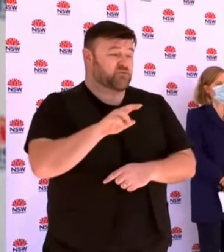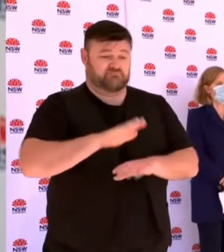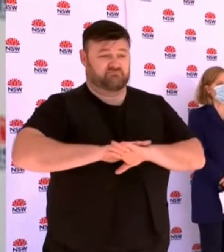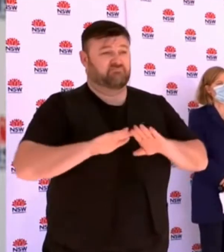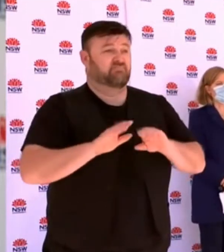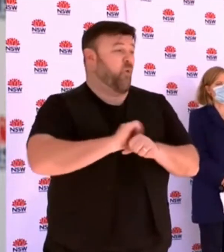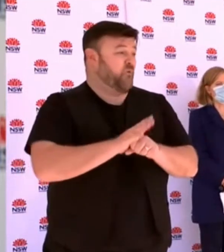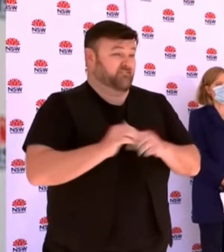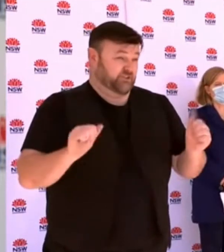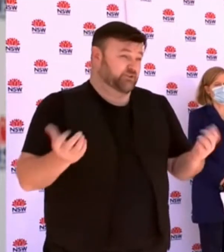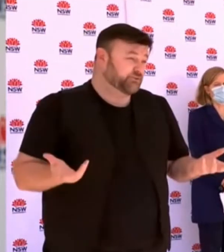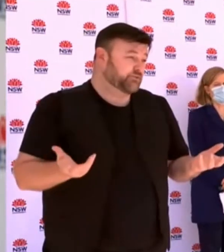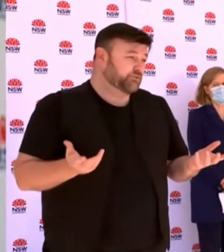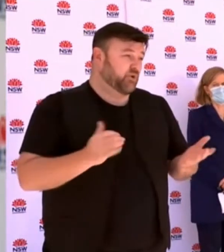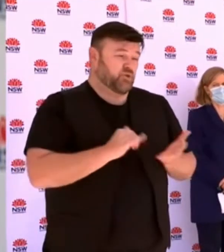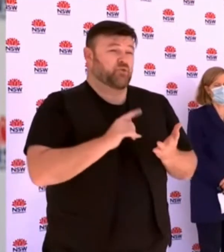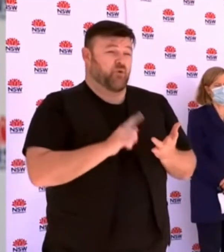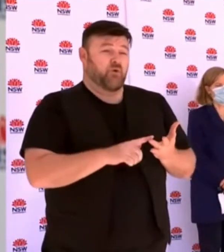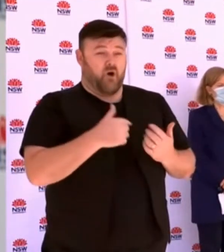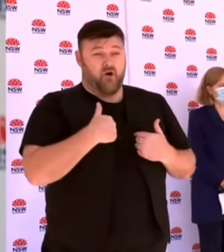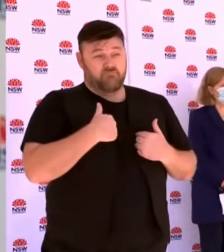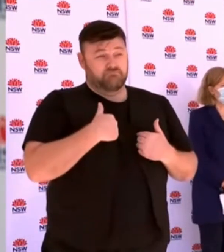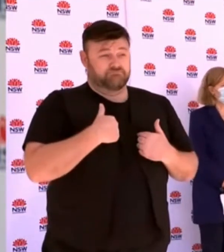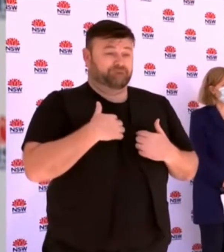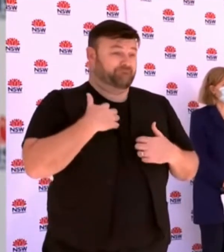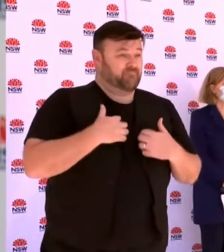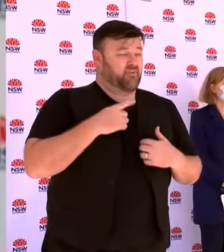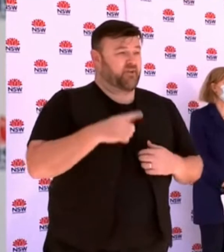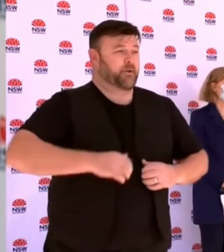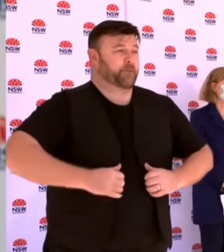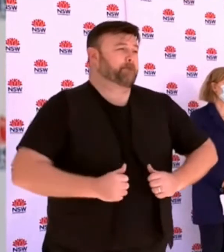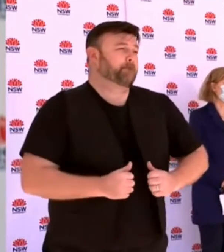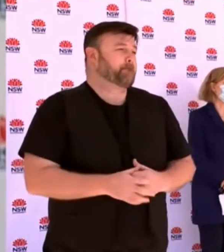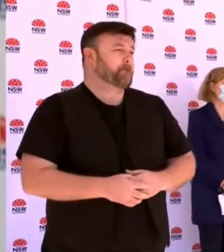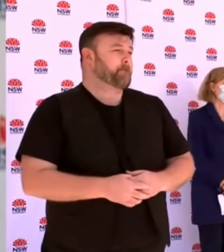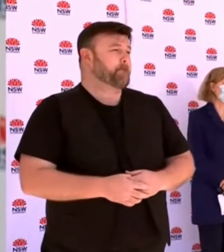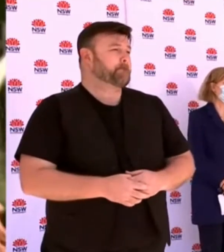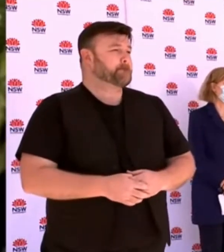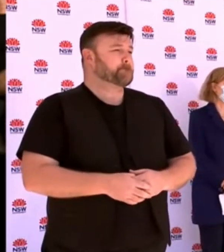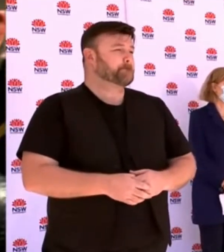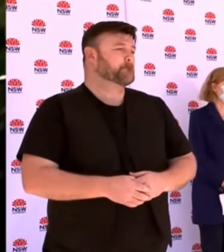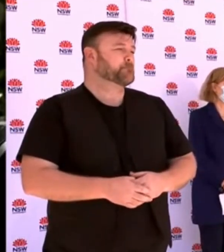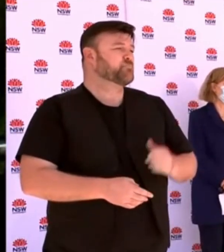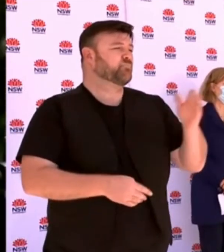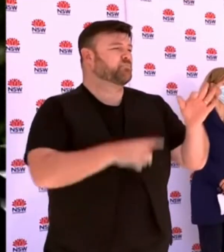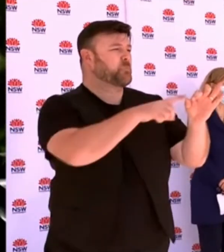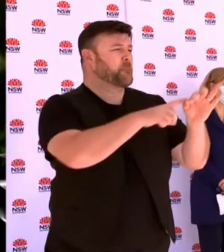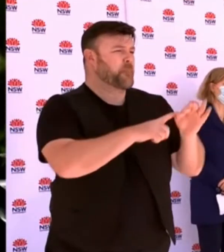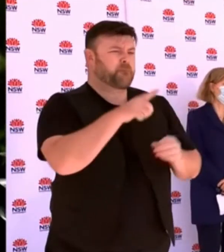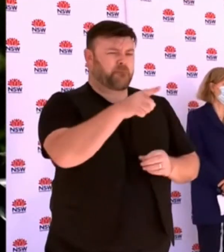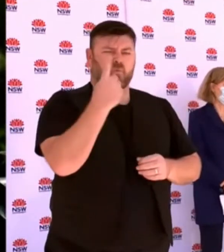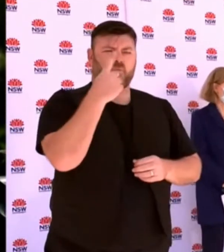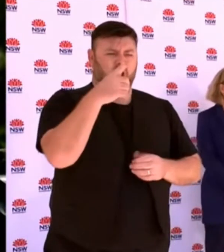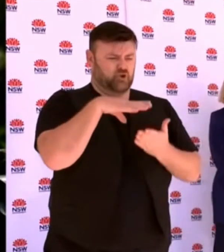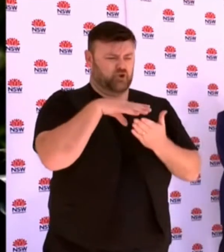life, and I'm really encouraged by that and look forward to that. Is there a crisis at North Shore Hospital with staffing levels in the